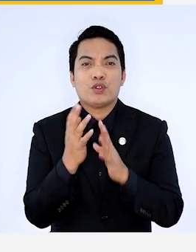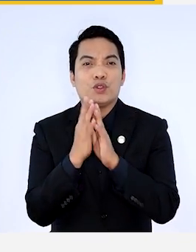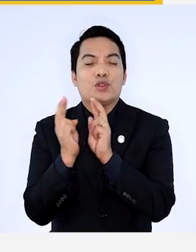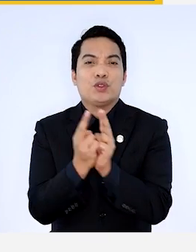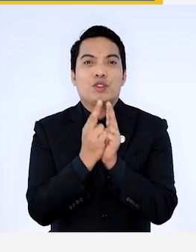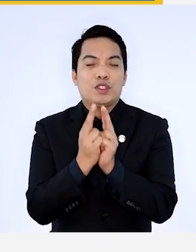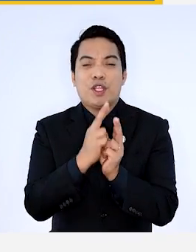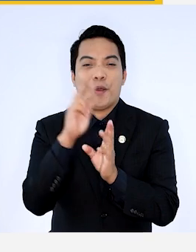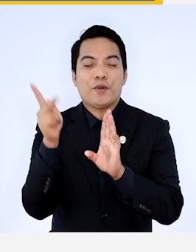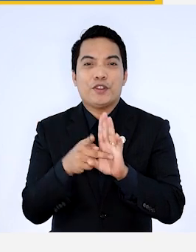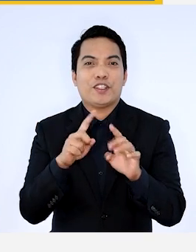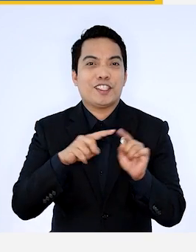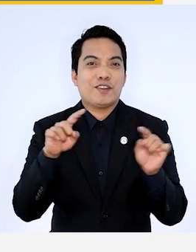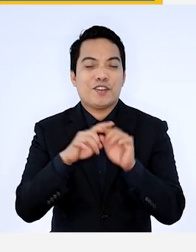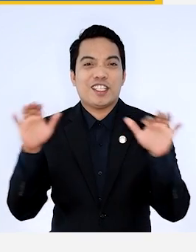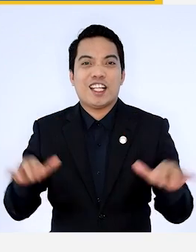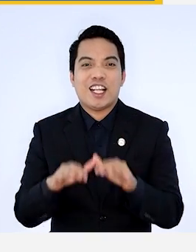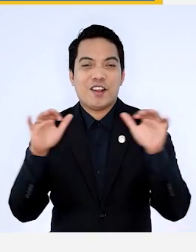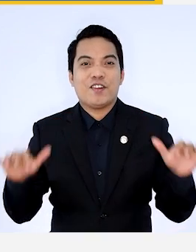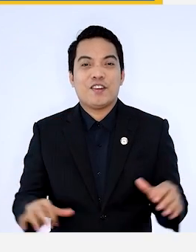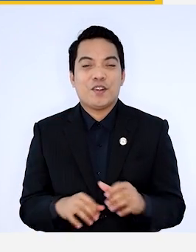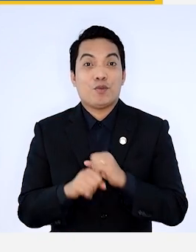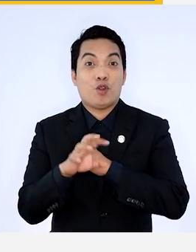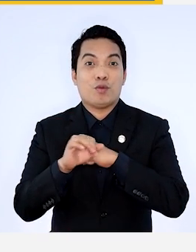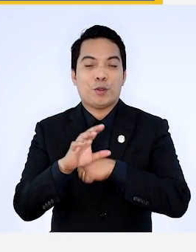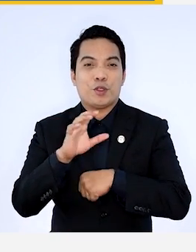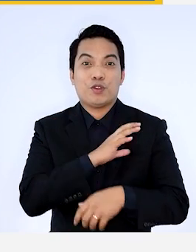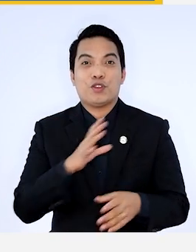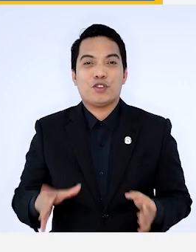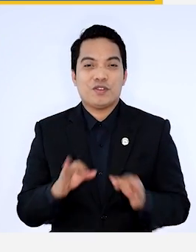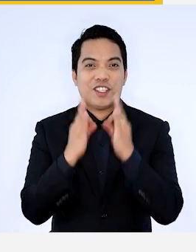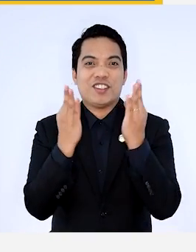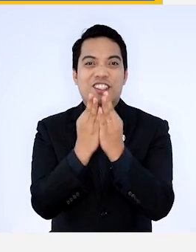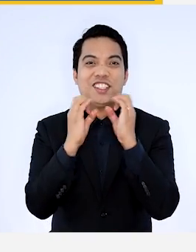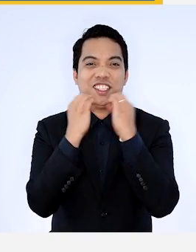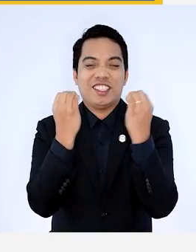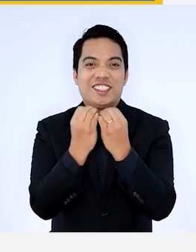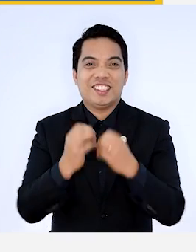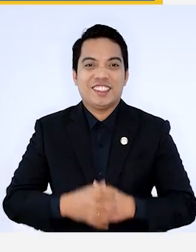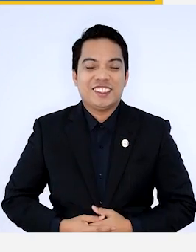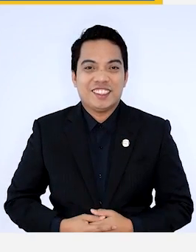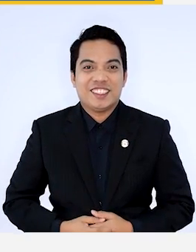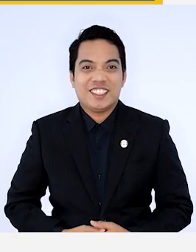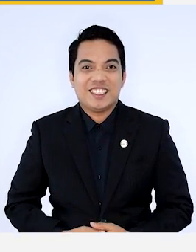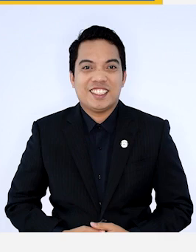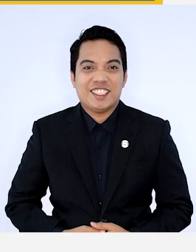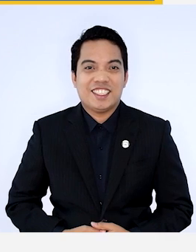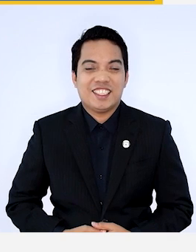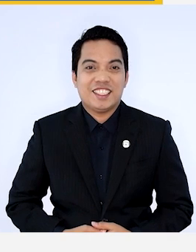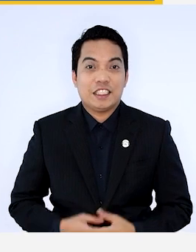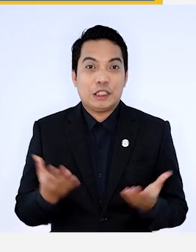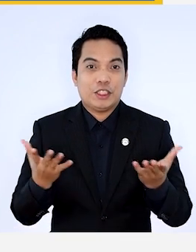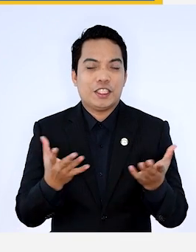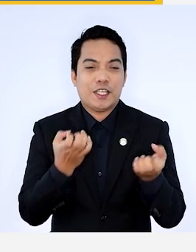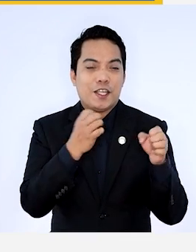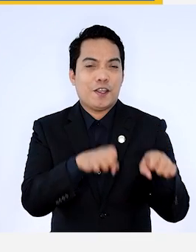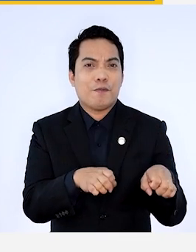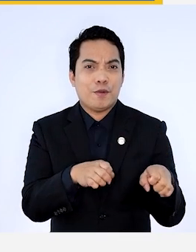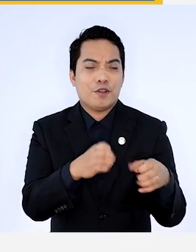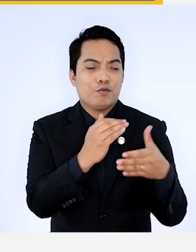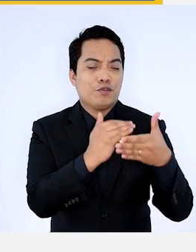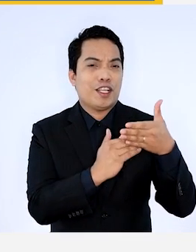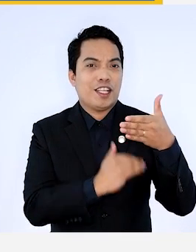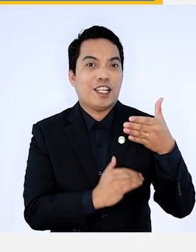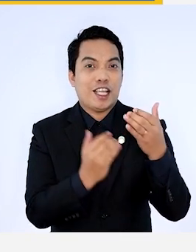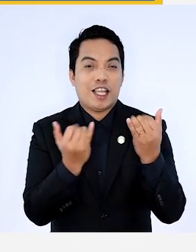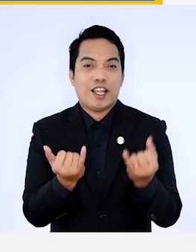in participating in various activities spearheaded by the Christian Family Organizations. Here are the events we